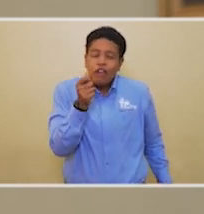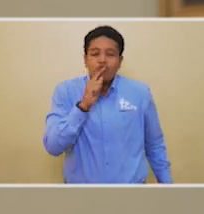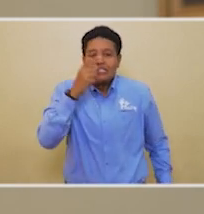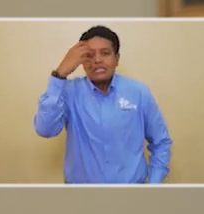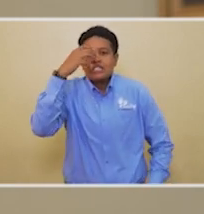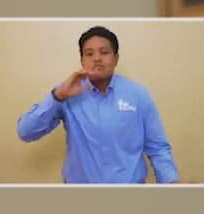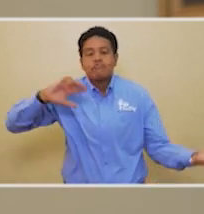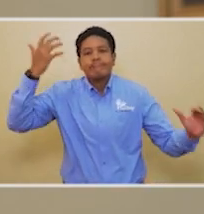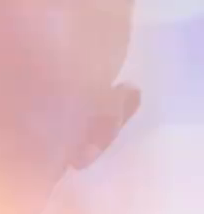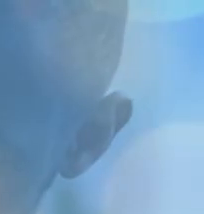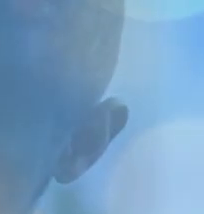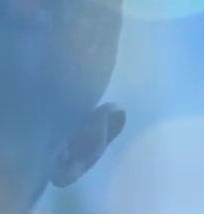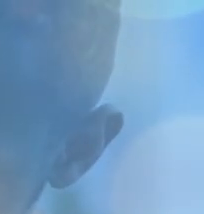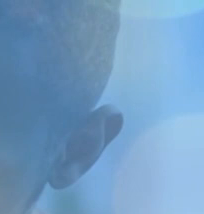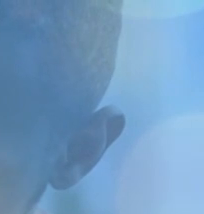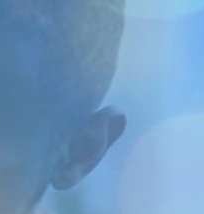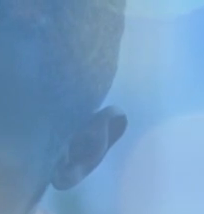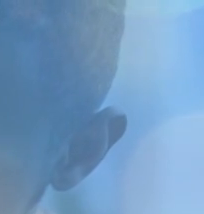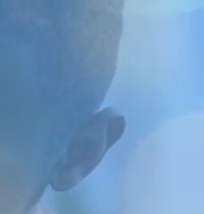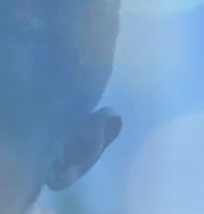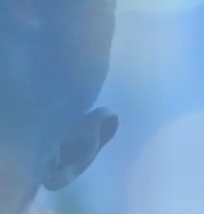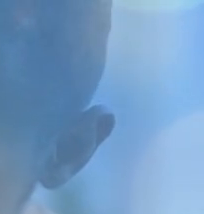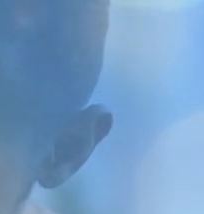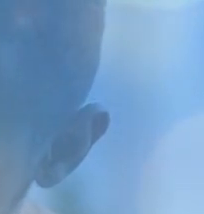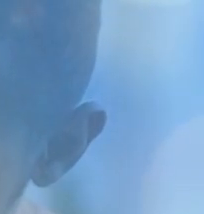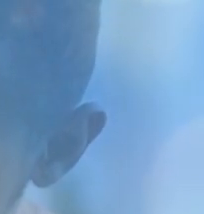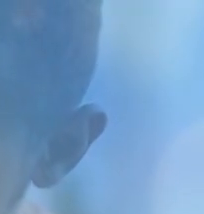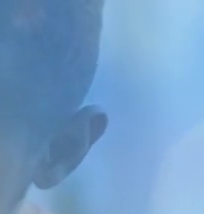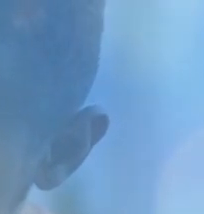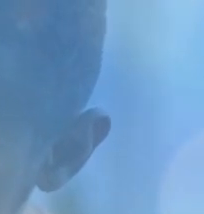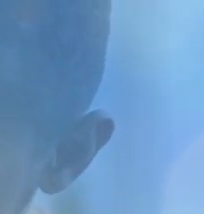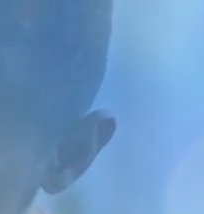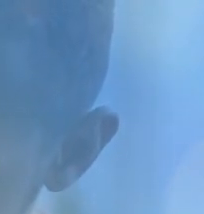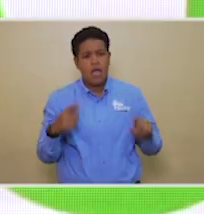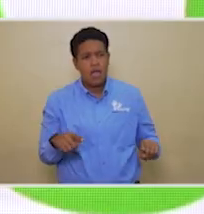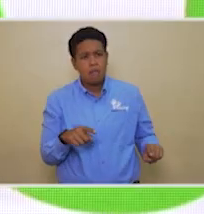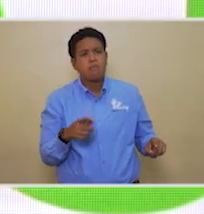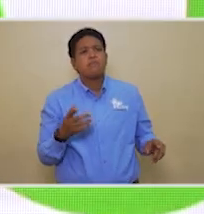events occur. Can COVID-19 vaccine